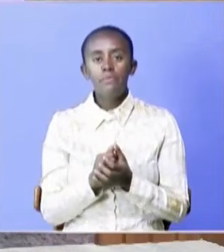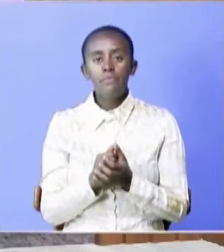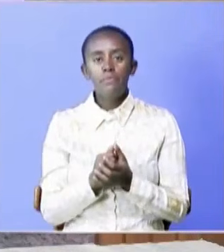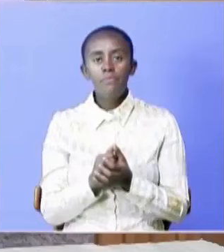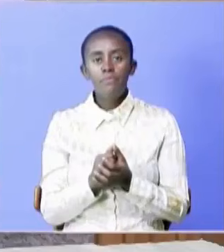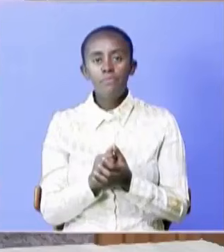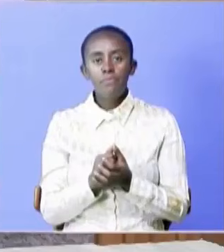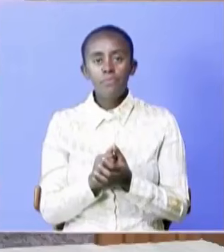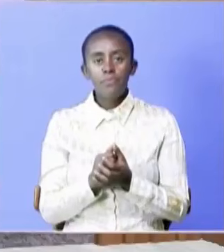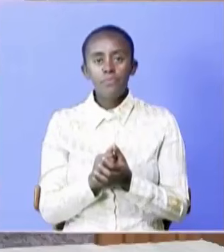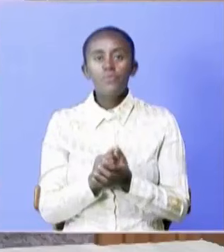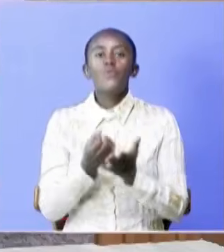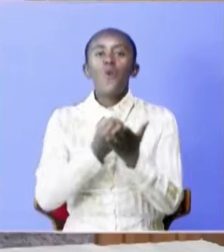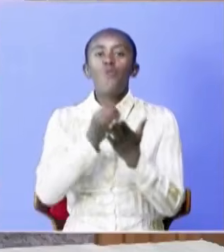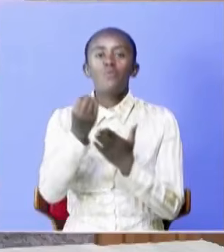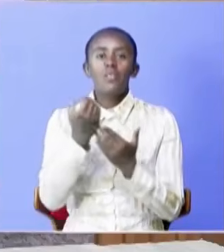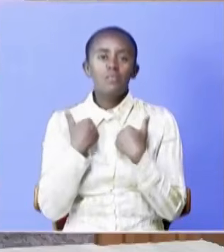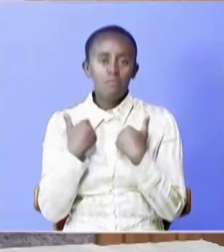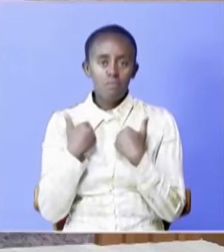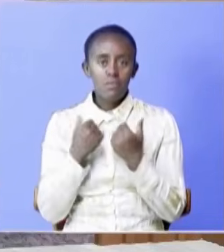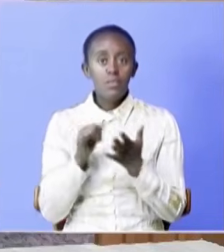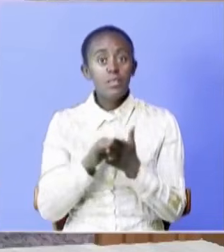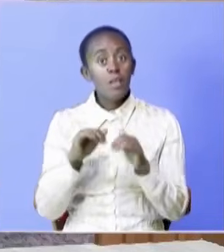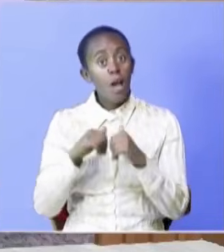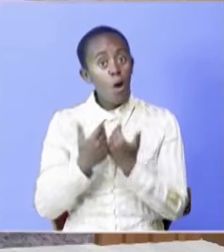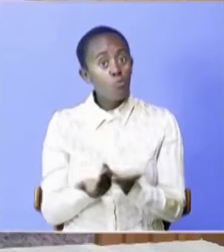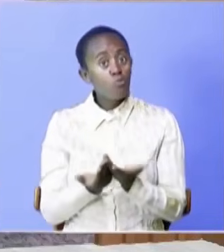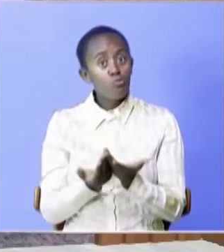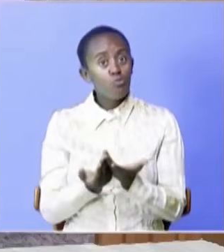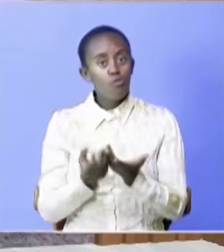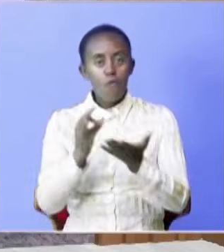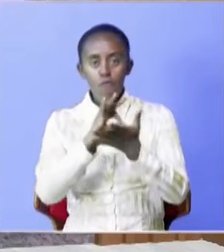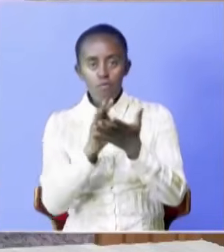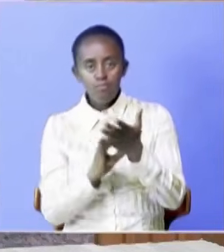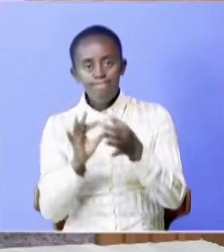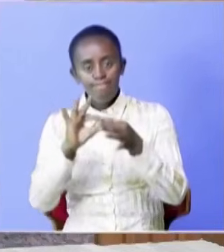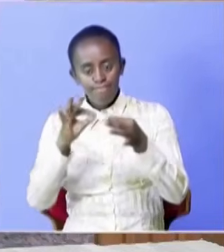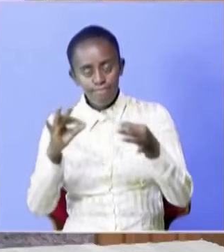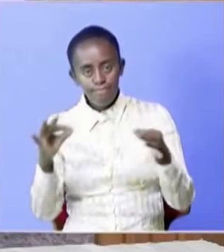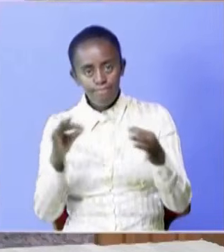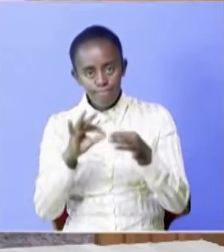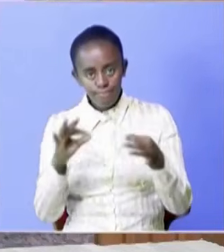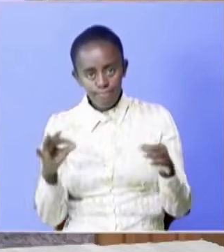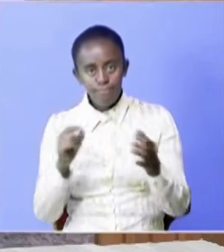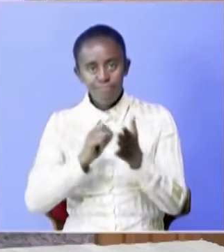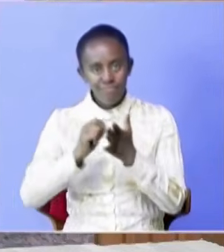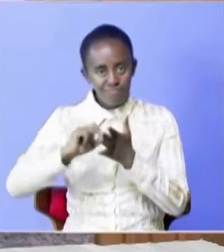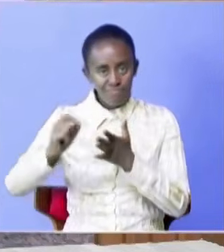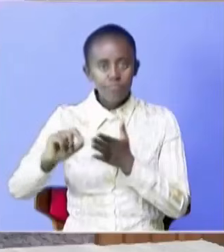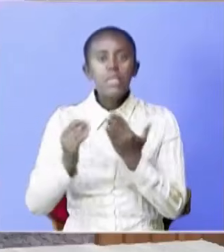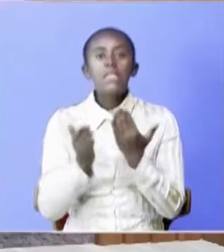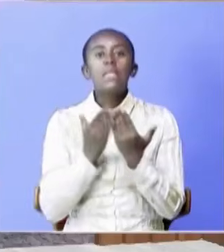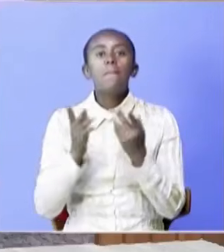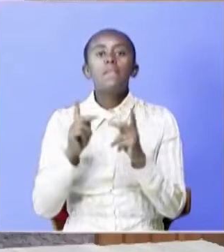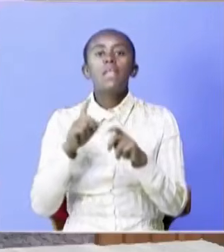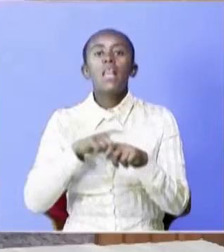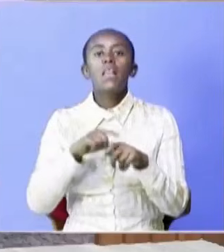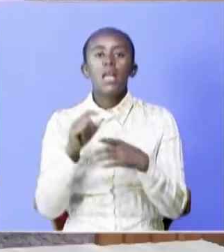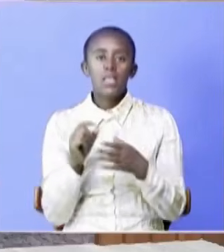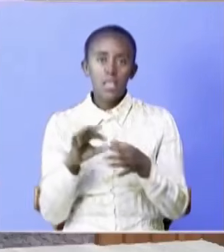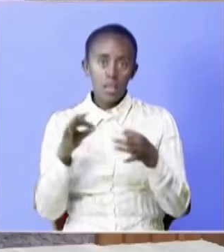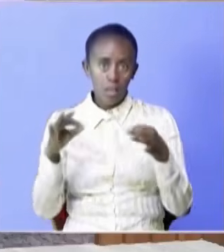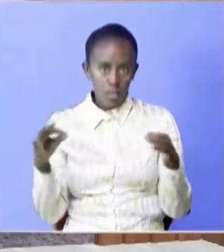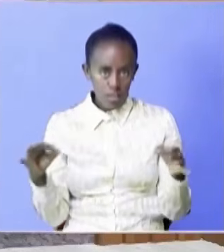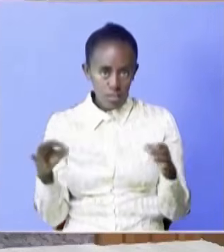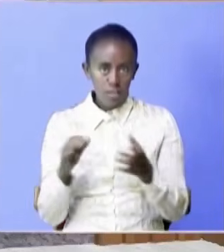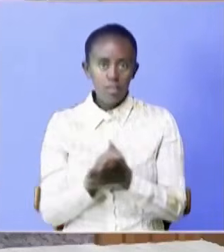our object. That is how we form the simple present tense. And the first one